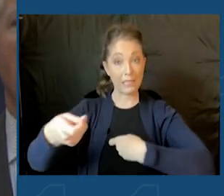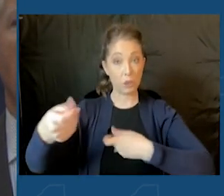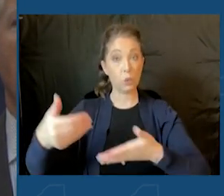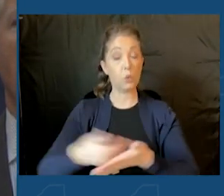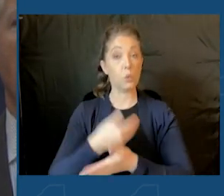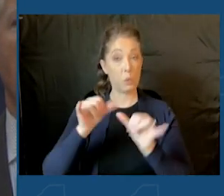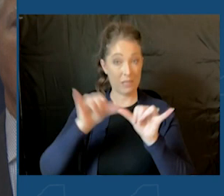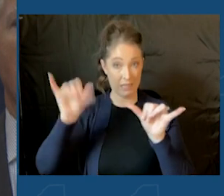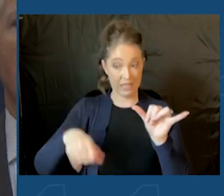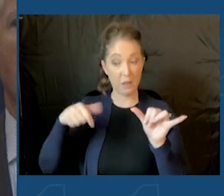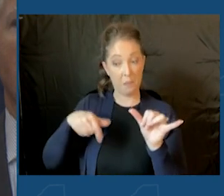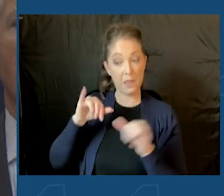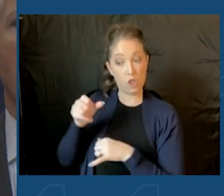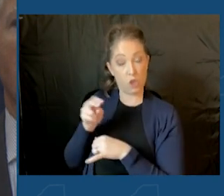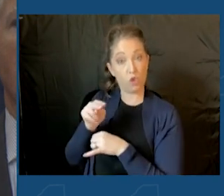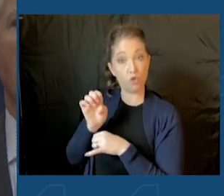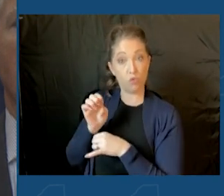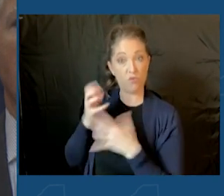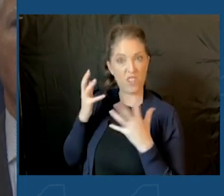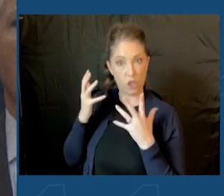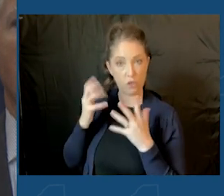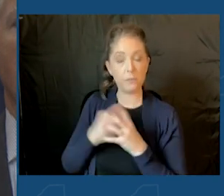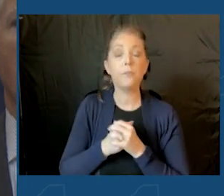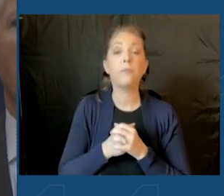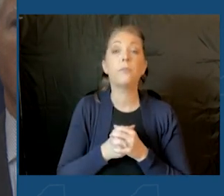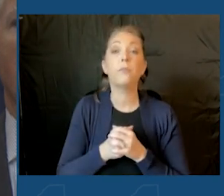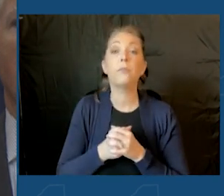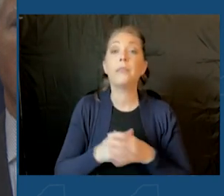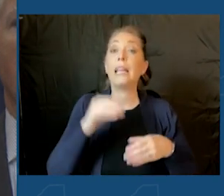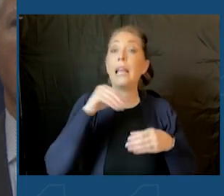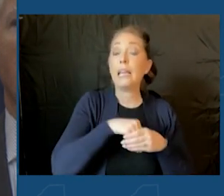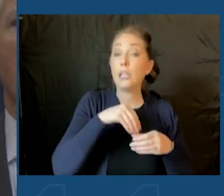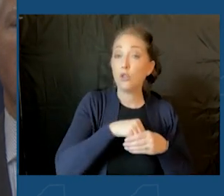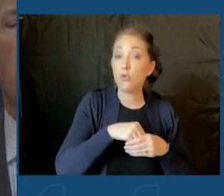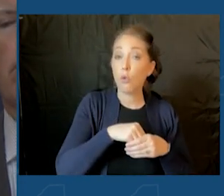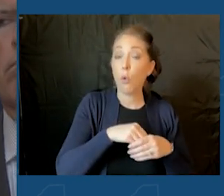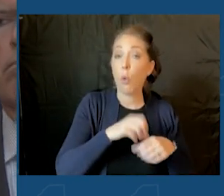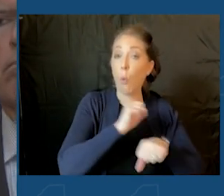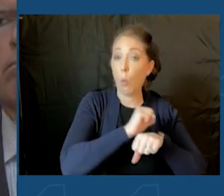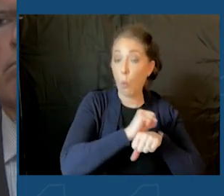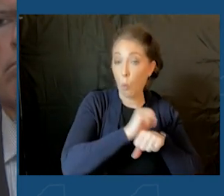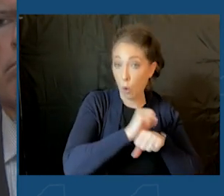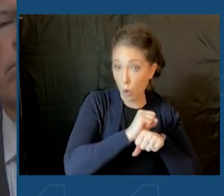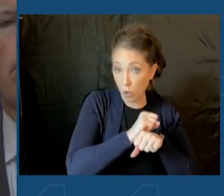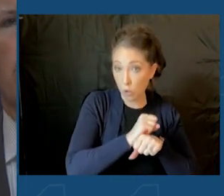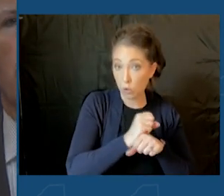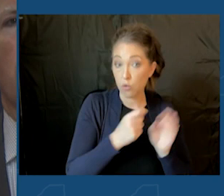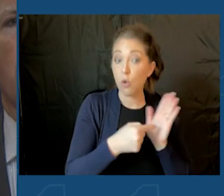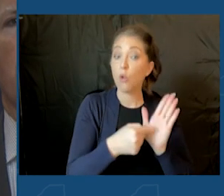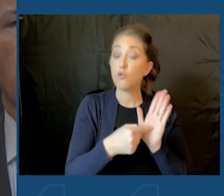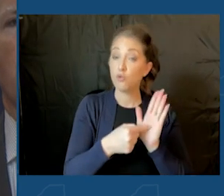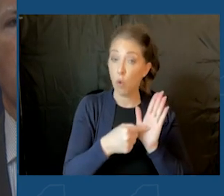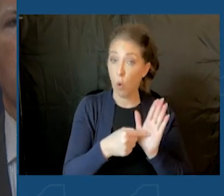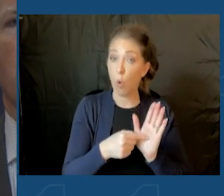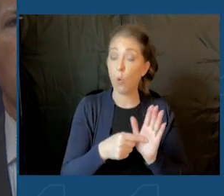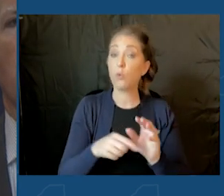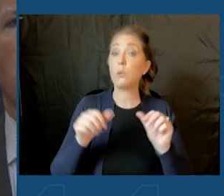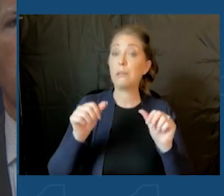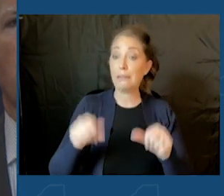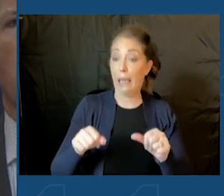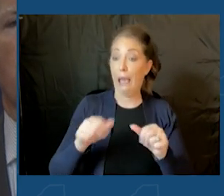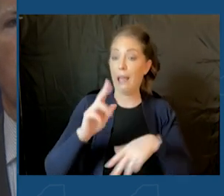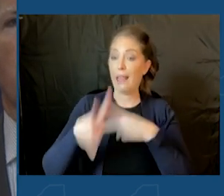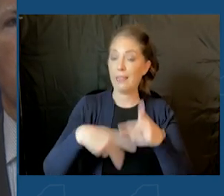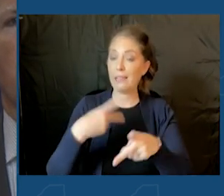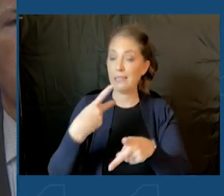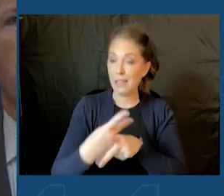June. Internal PSE&G tests have shown it to withstand the type of load that it would